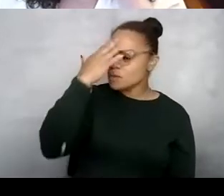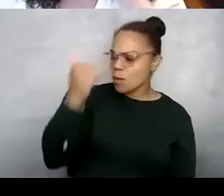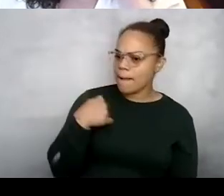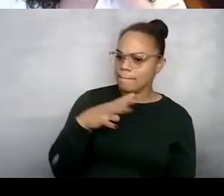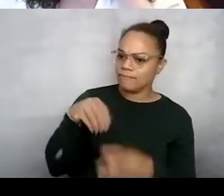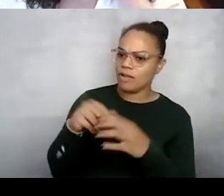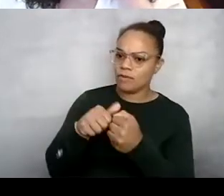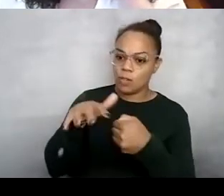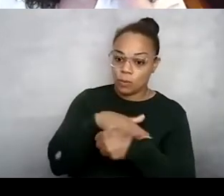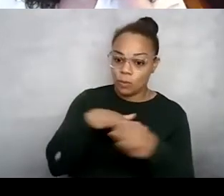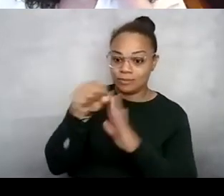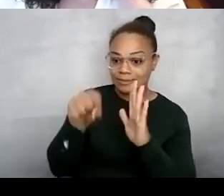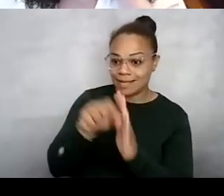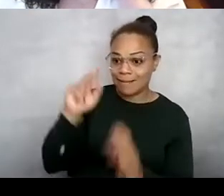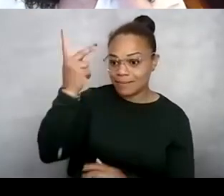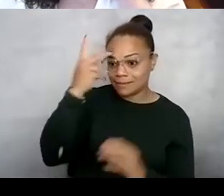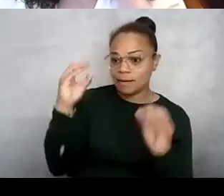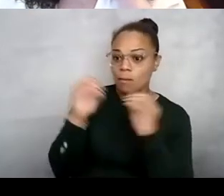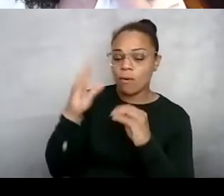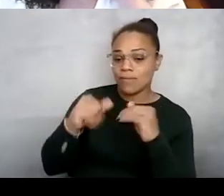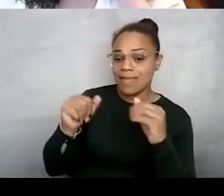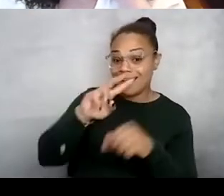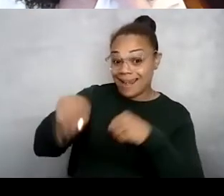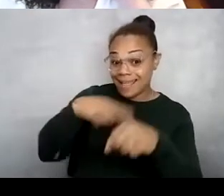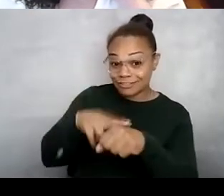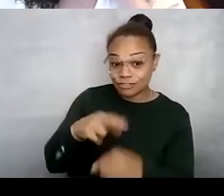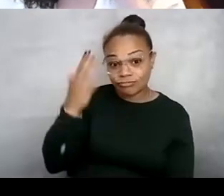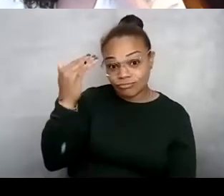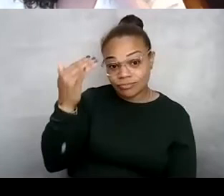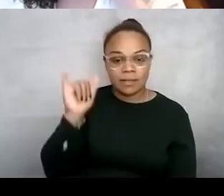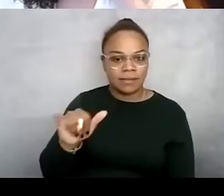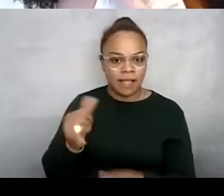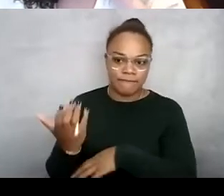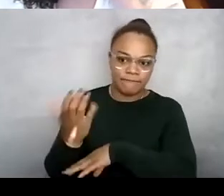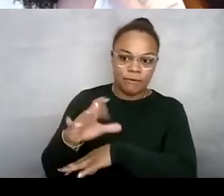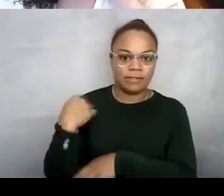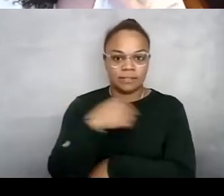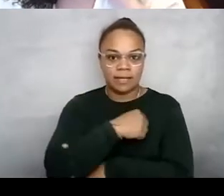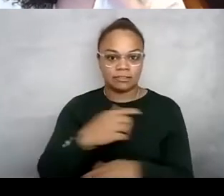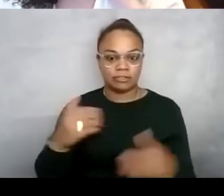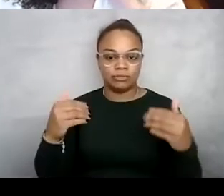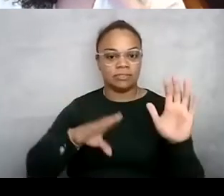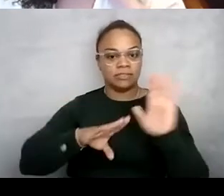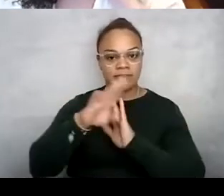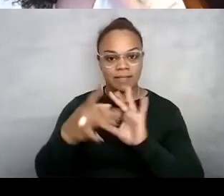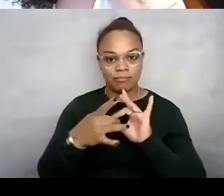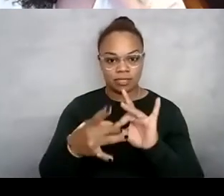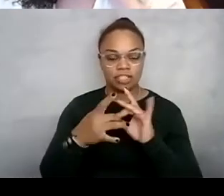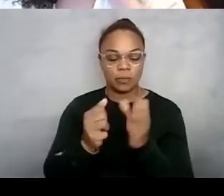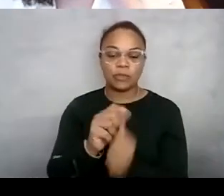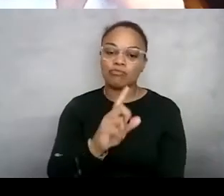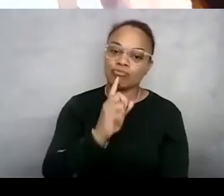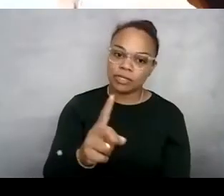than national is because it forces us to be in relationship with real people in ways that we cannot